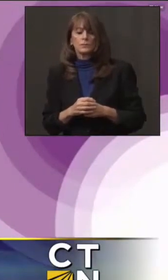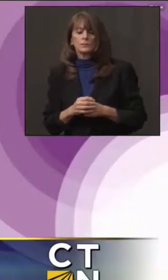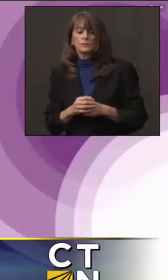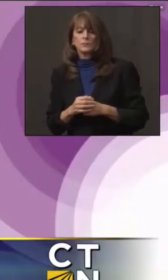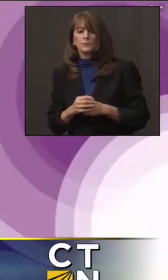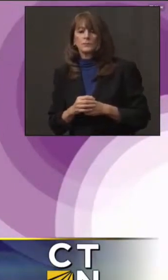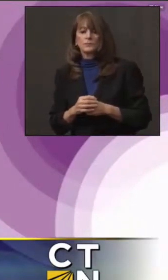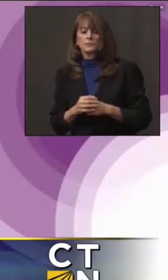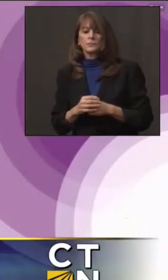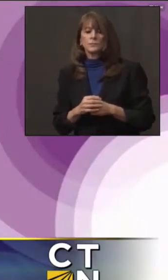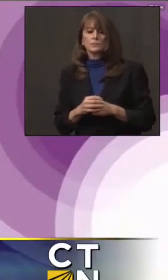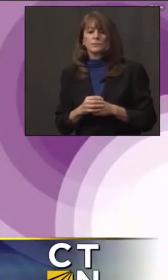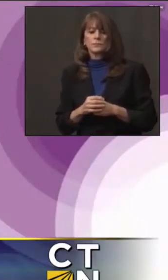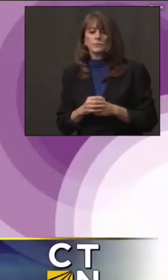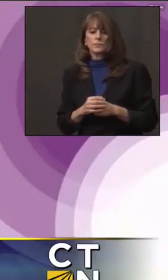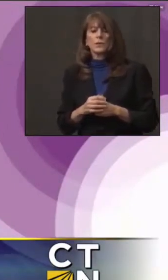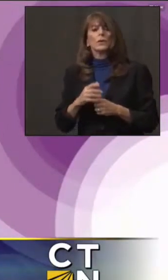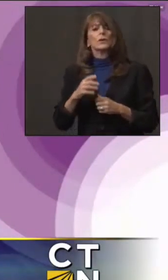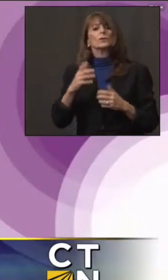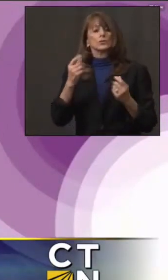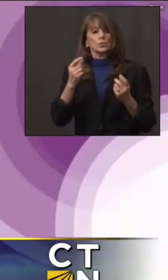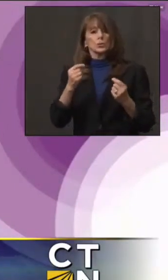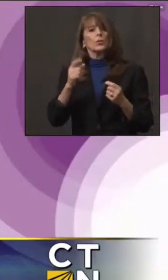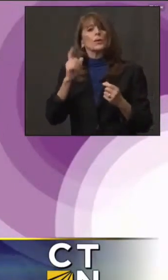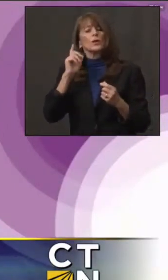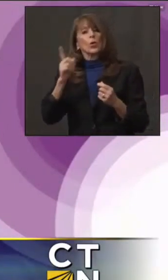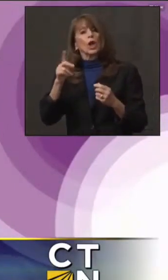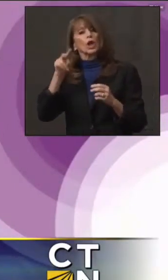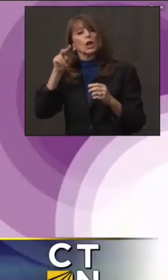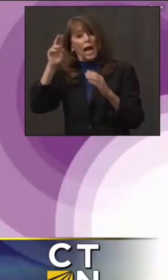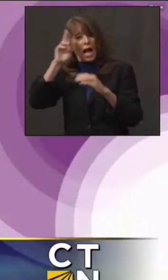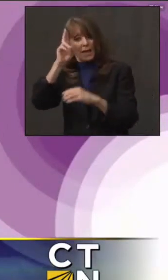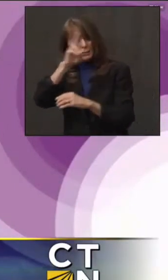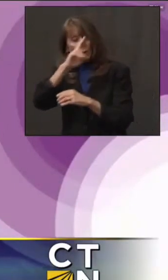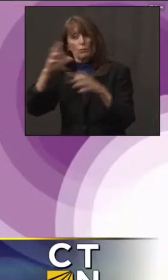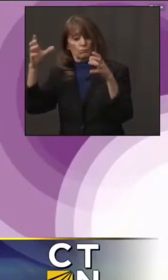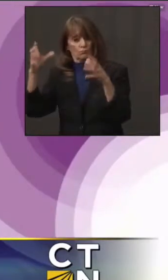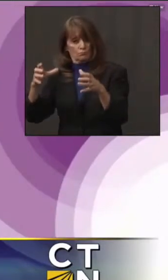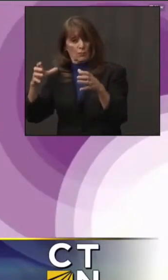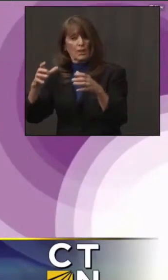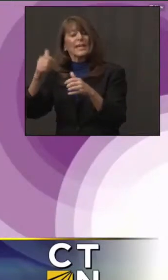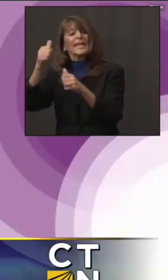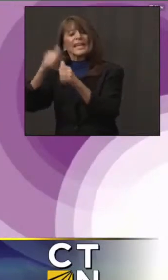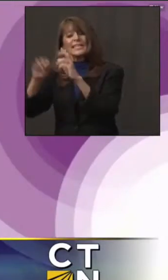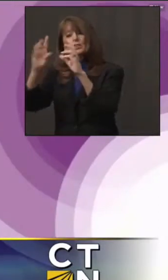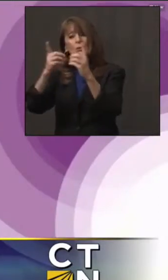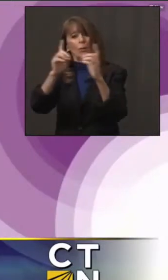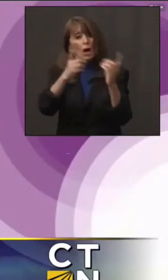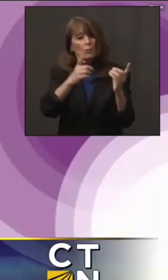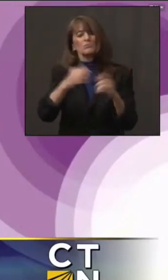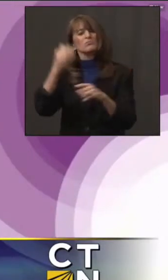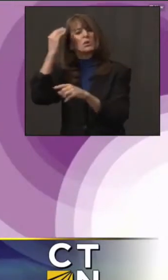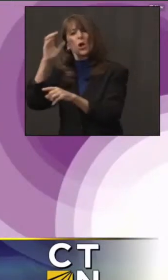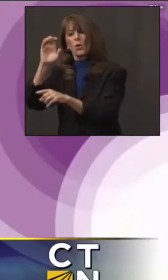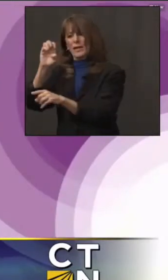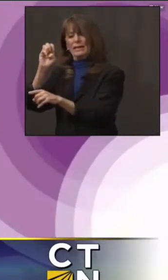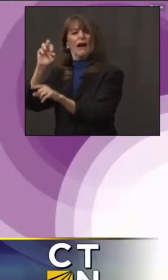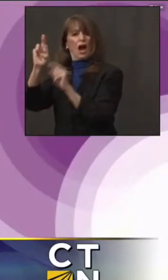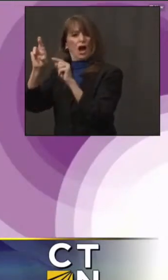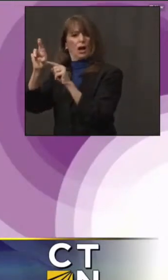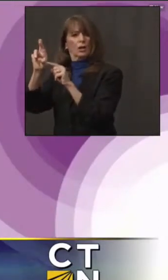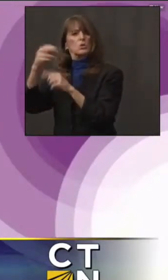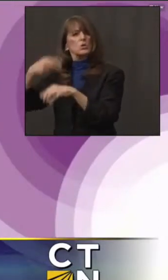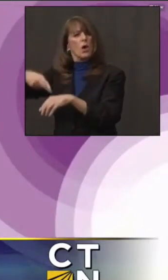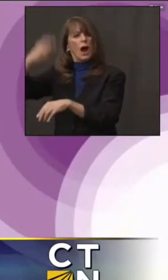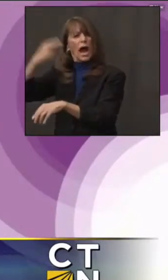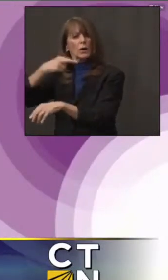it is by department. So, the emergency department is a high risk area, right? Any patient any community member that